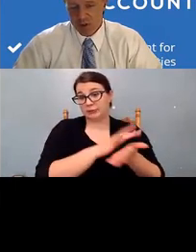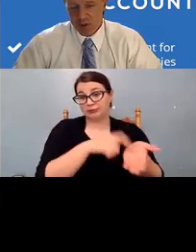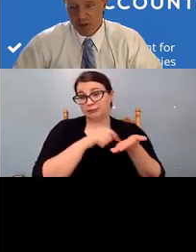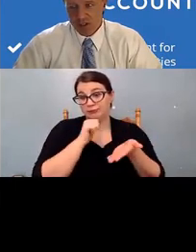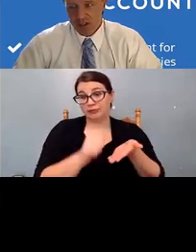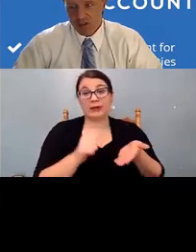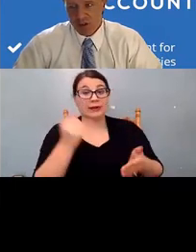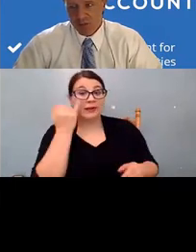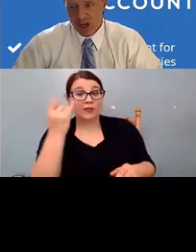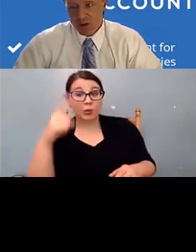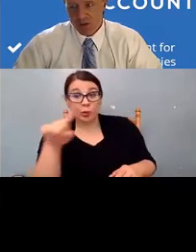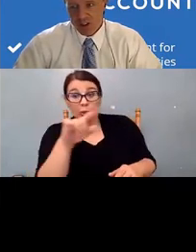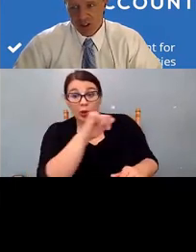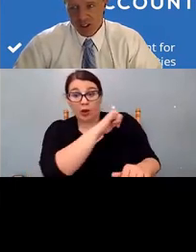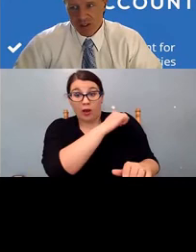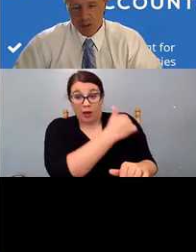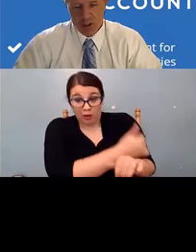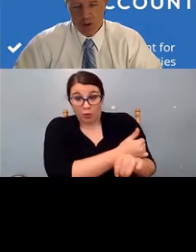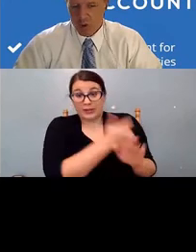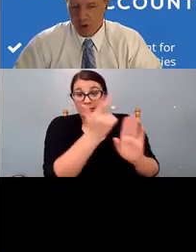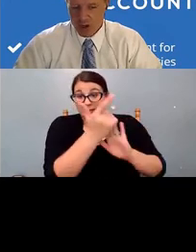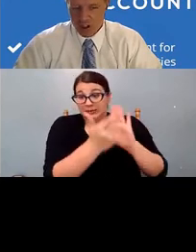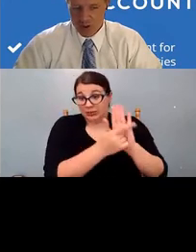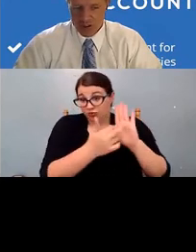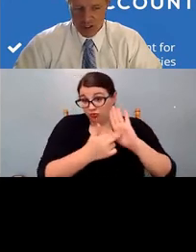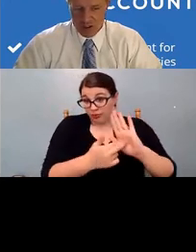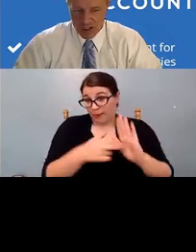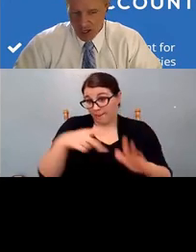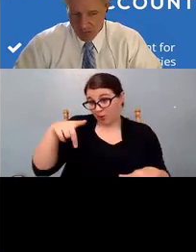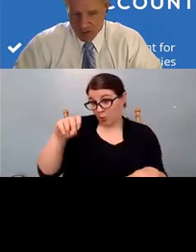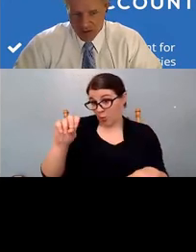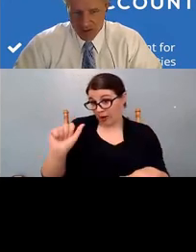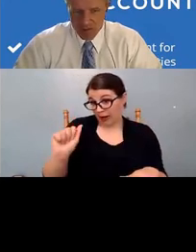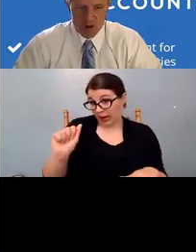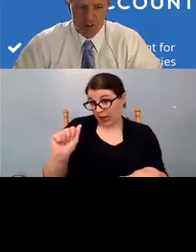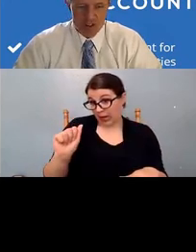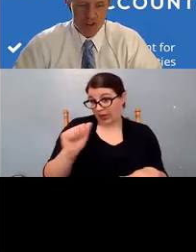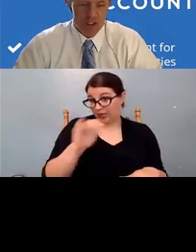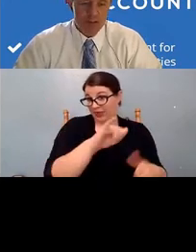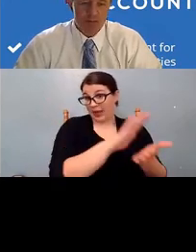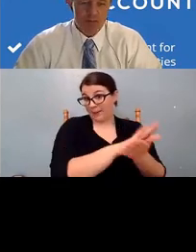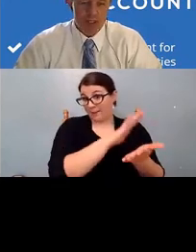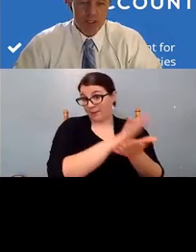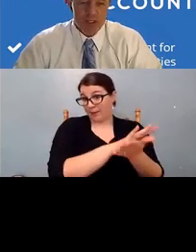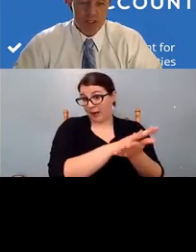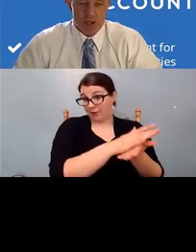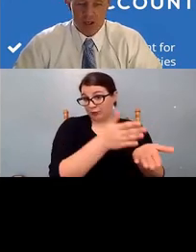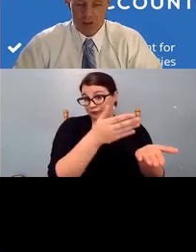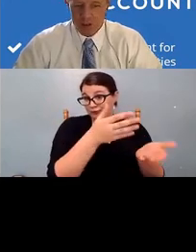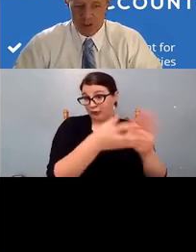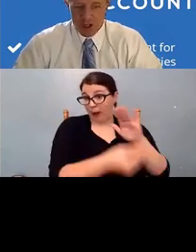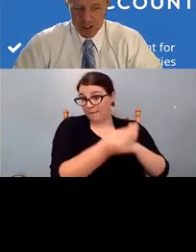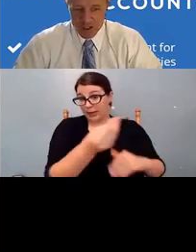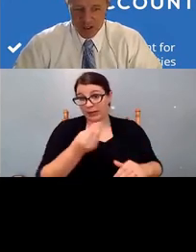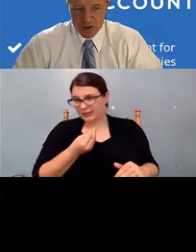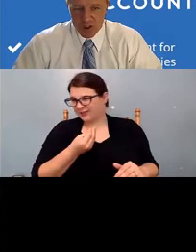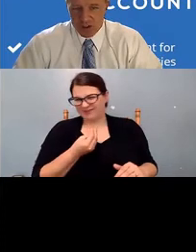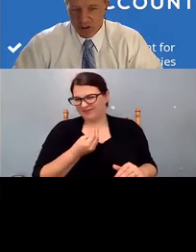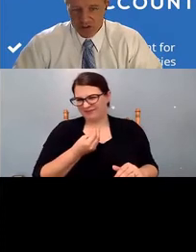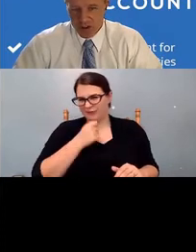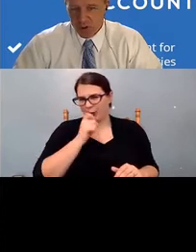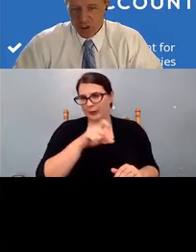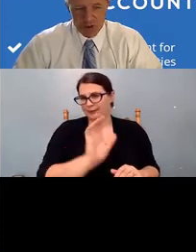legal representative with a power of attorney, we don't require you to send us a copy of that power of attorney. If you're a guardian